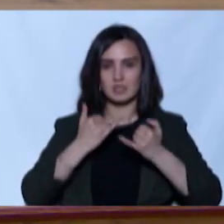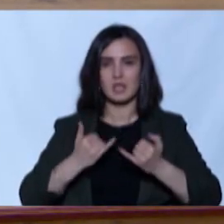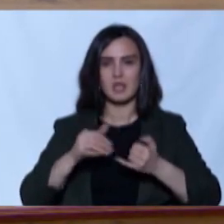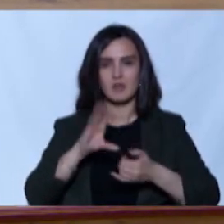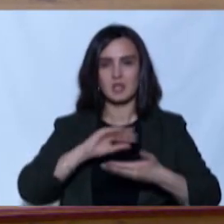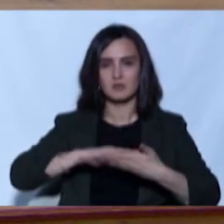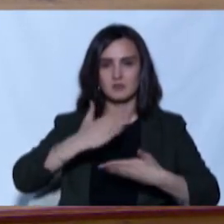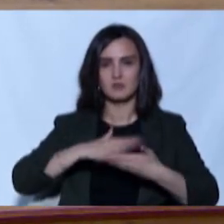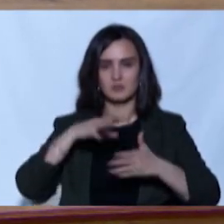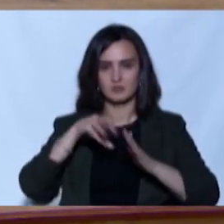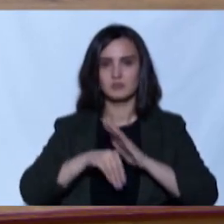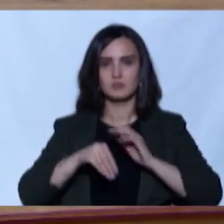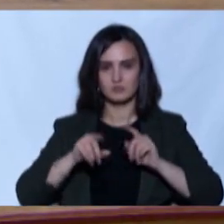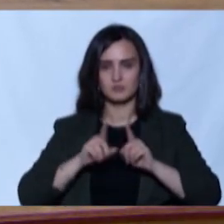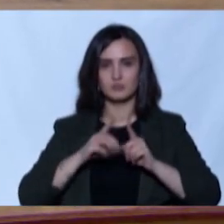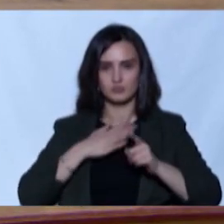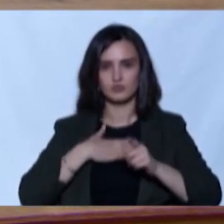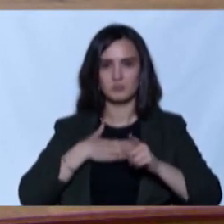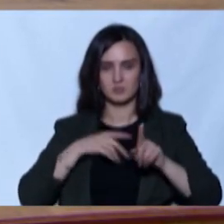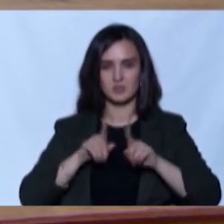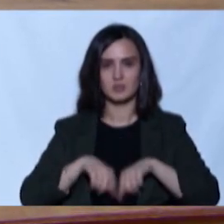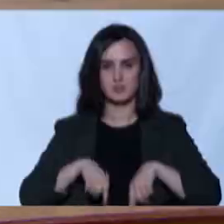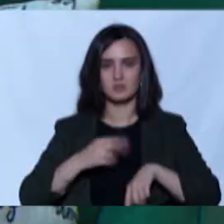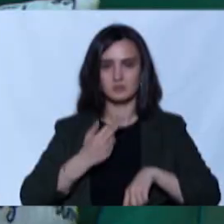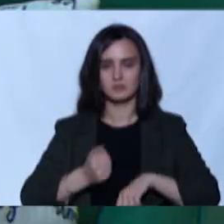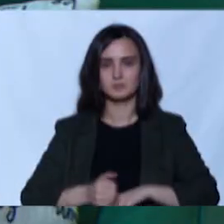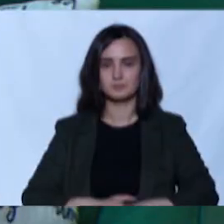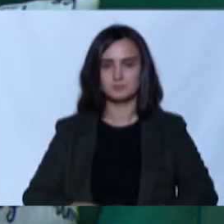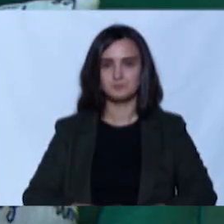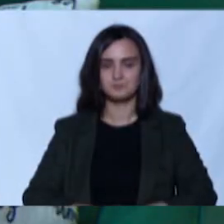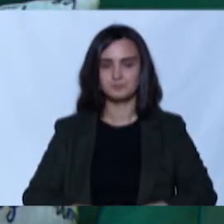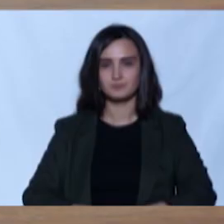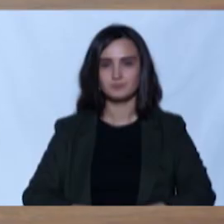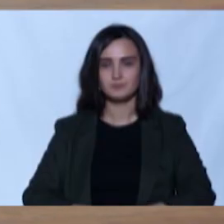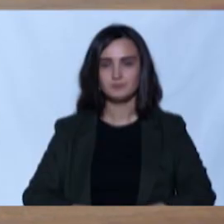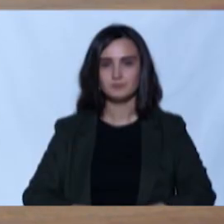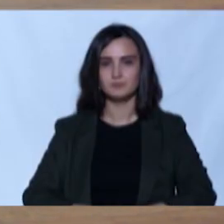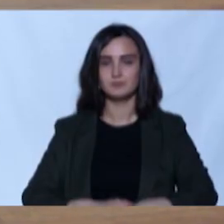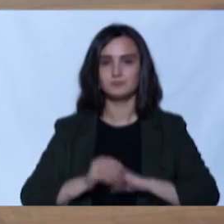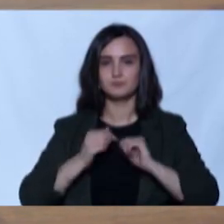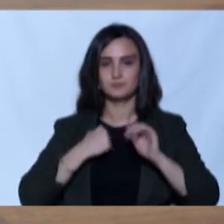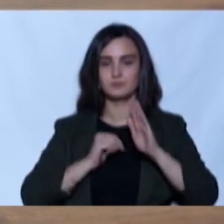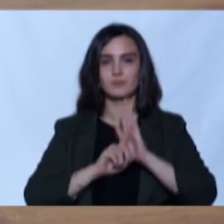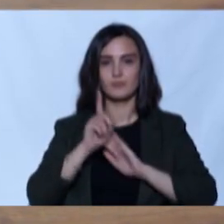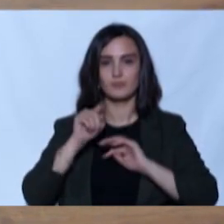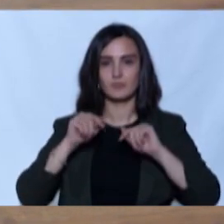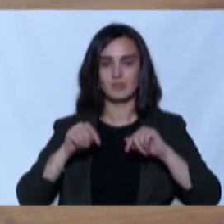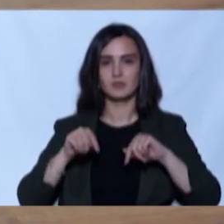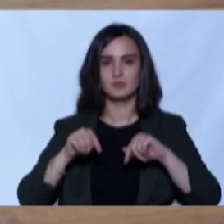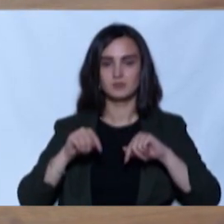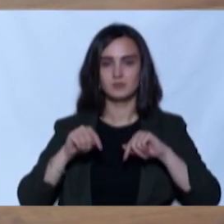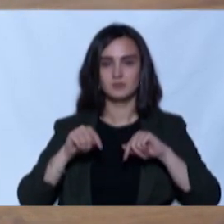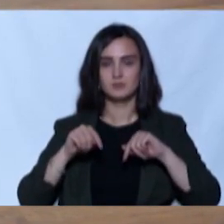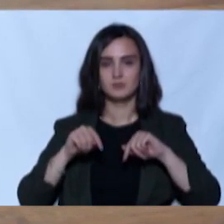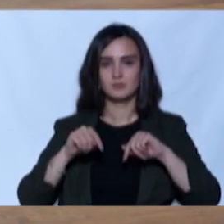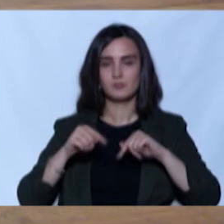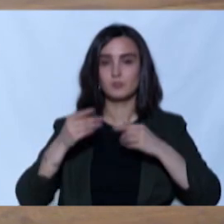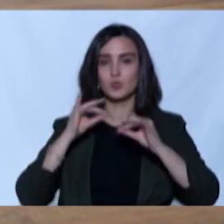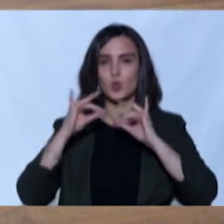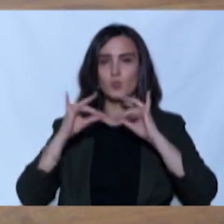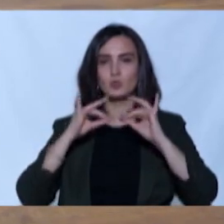laptop available. It's on my Windows at home. Yeah. And as well, the show Star Trek with its